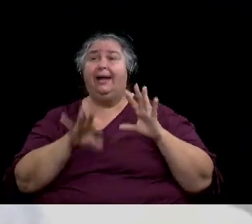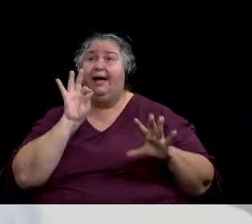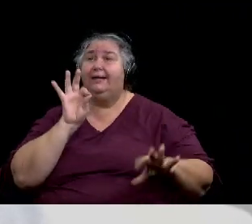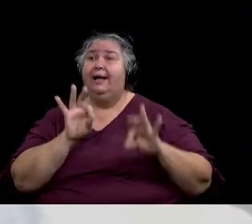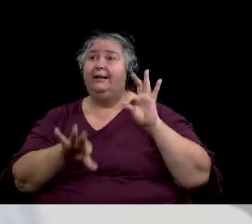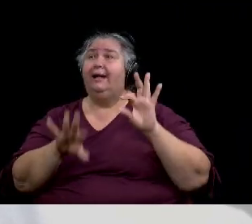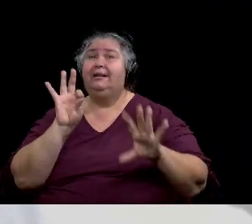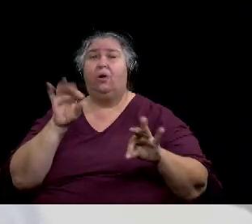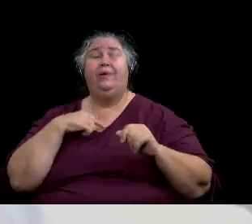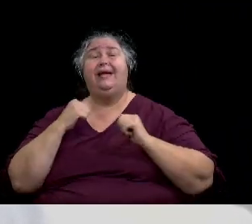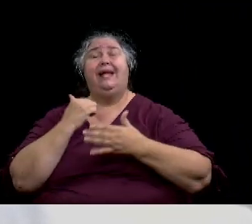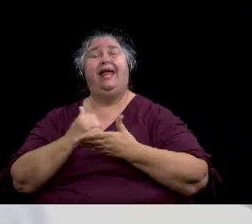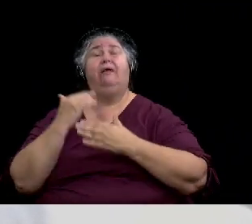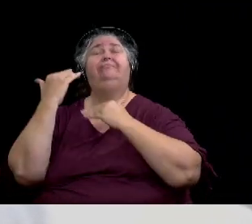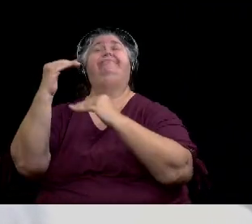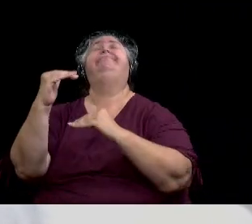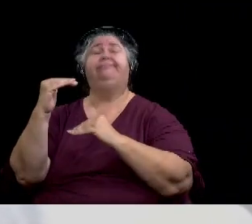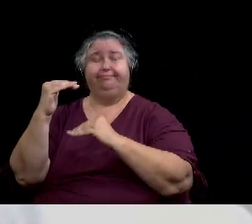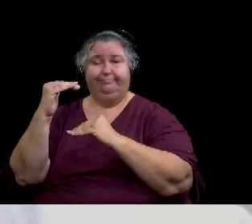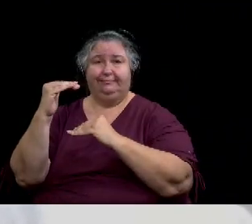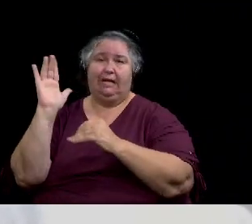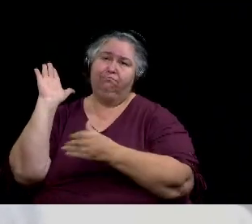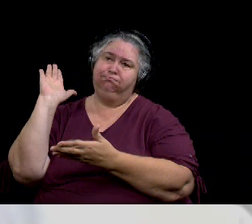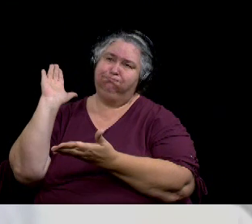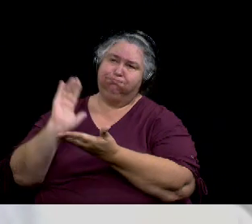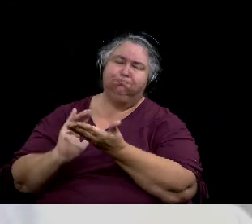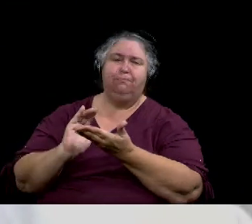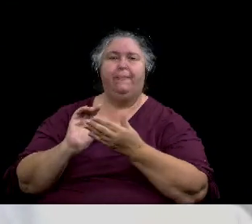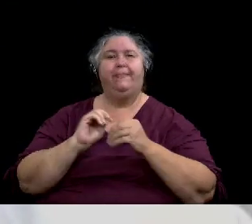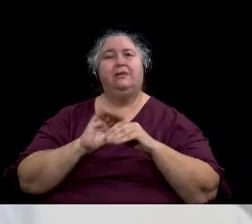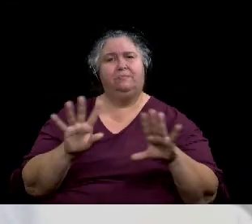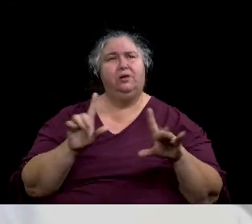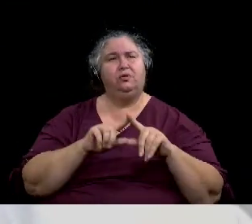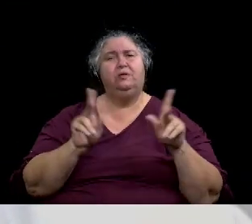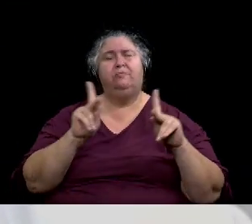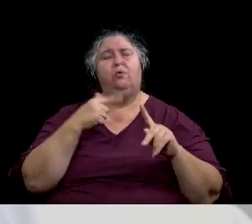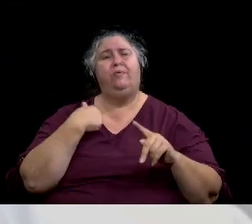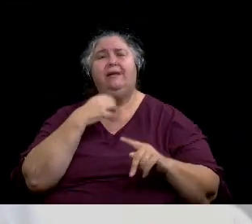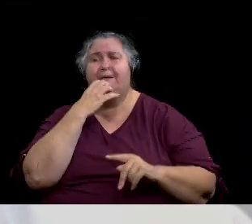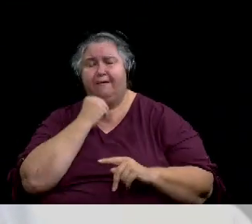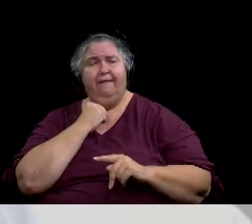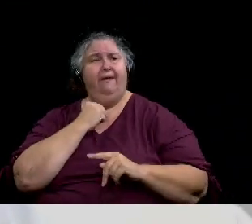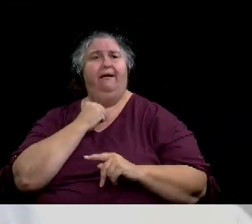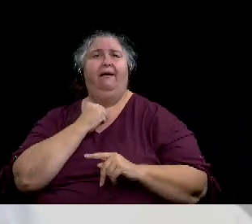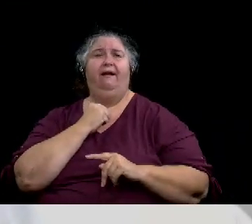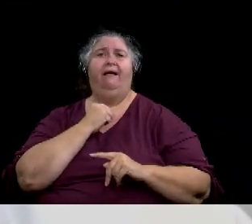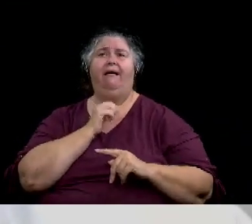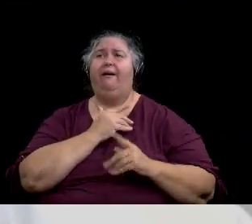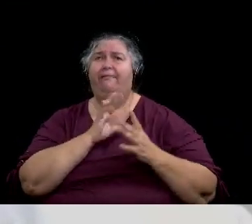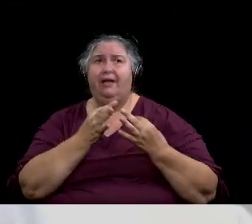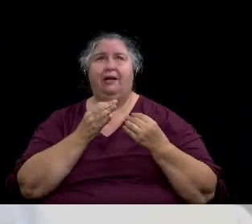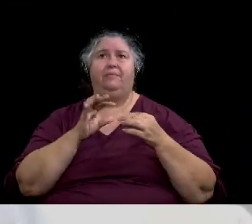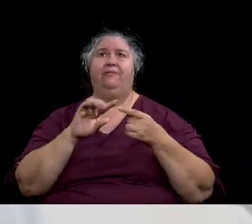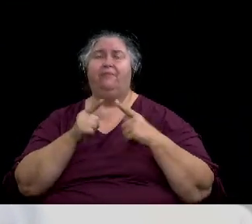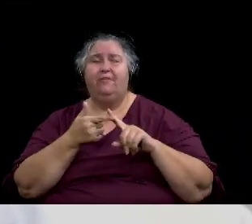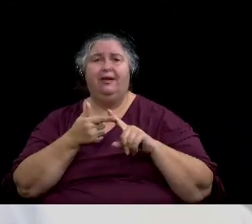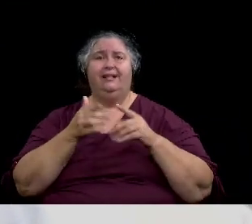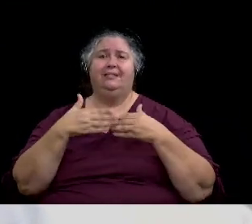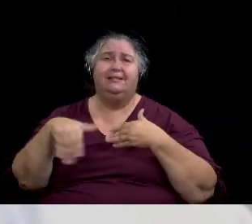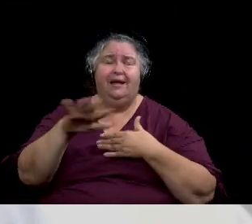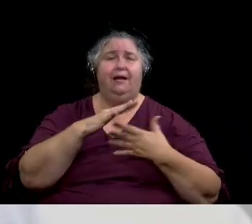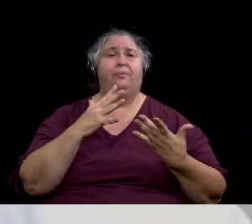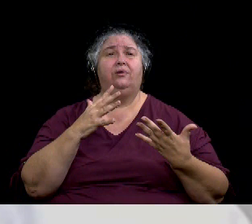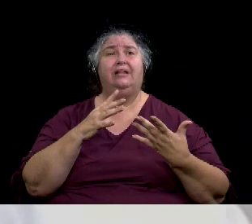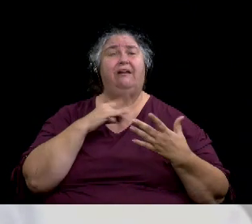more we can help limit the spread to those we care about and to those who are vulnerable. And if we all get tested, our numbers